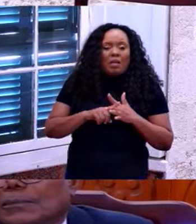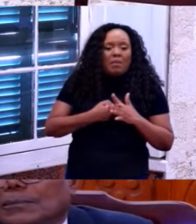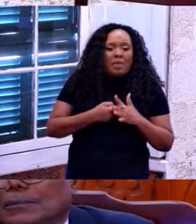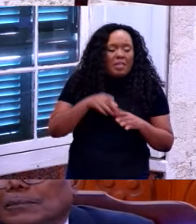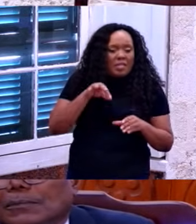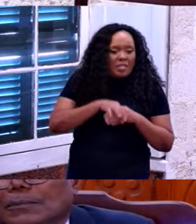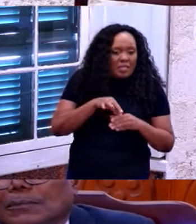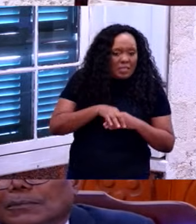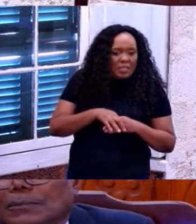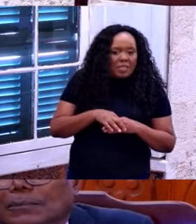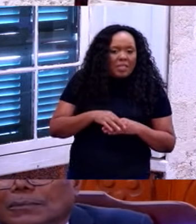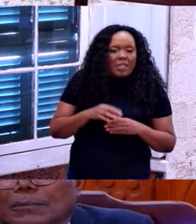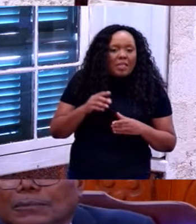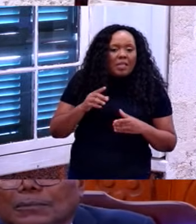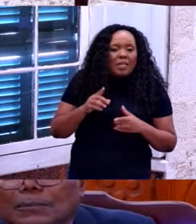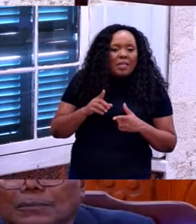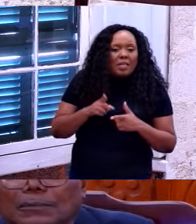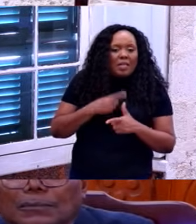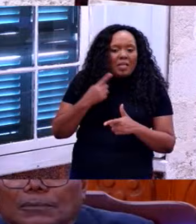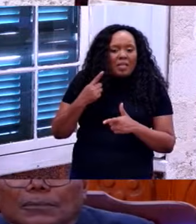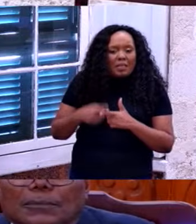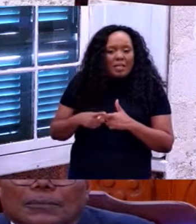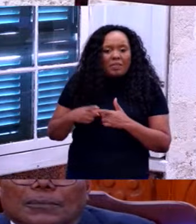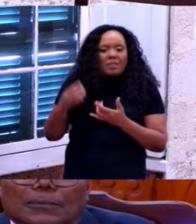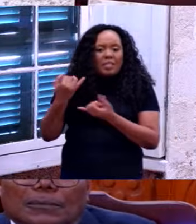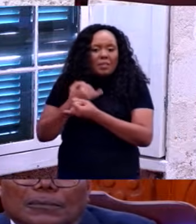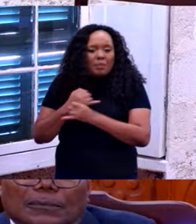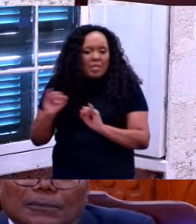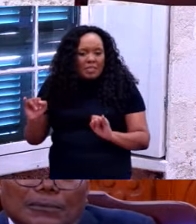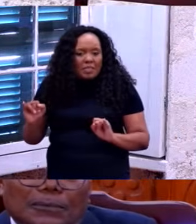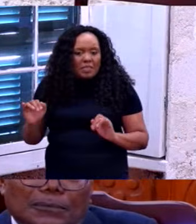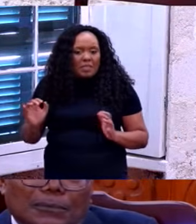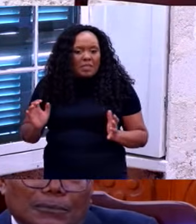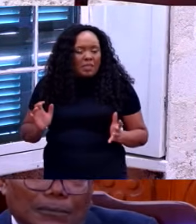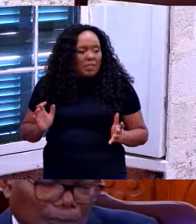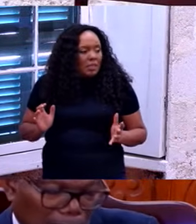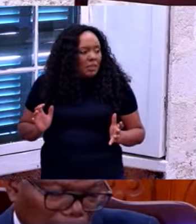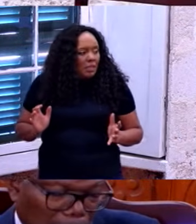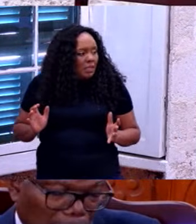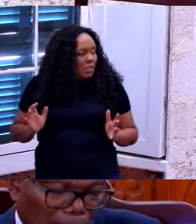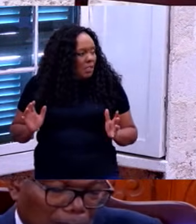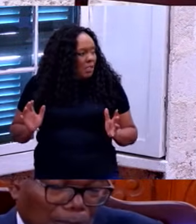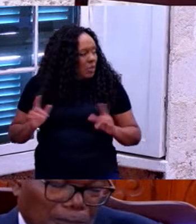of an election was being classified as independent. Does a tiger change their stripes?